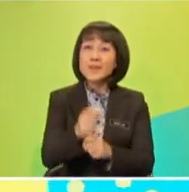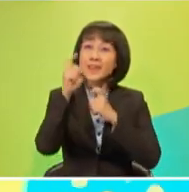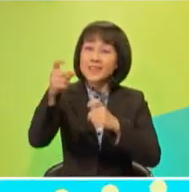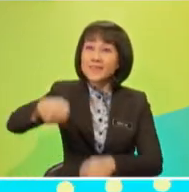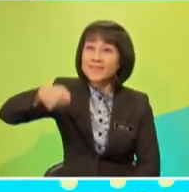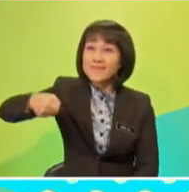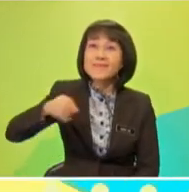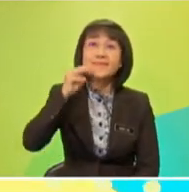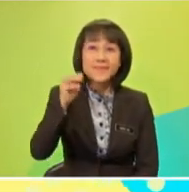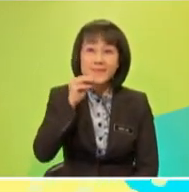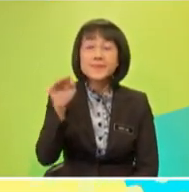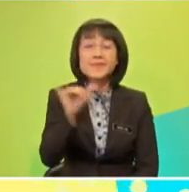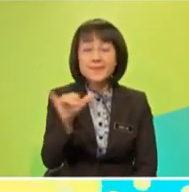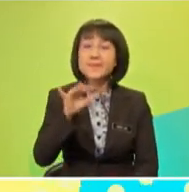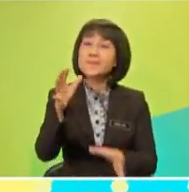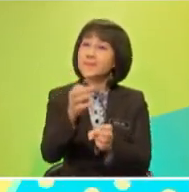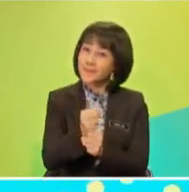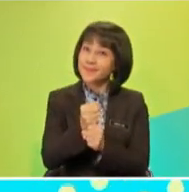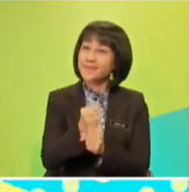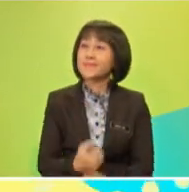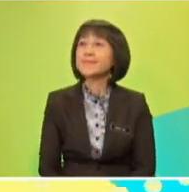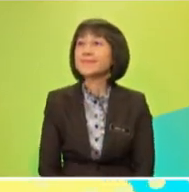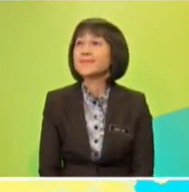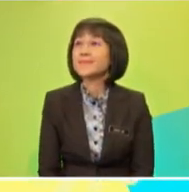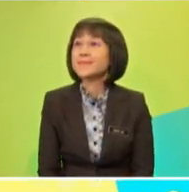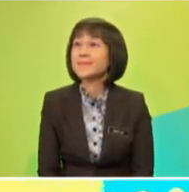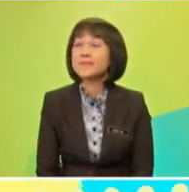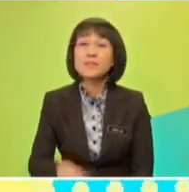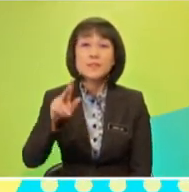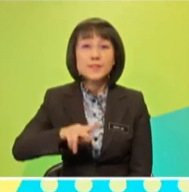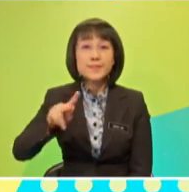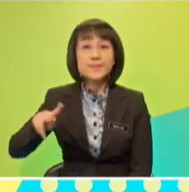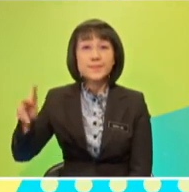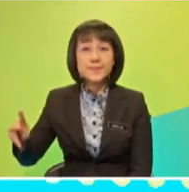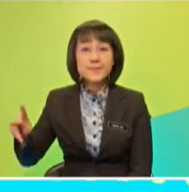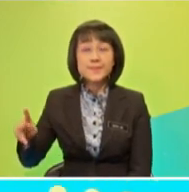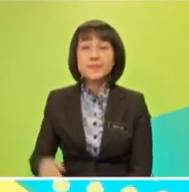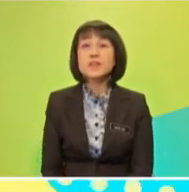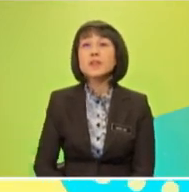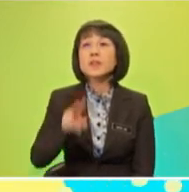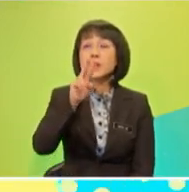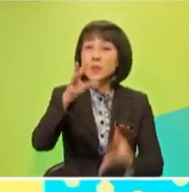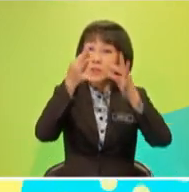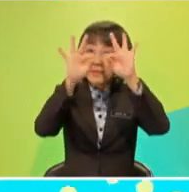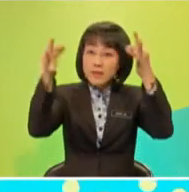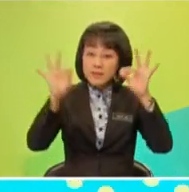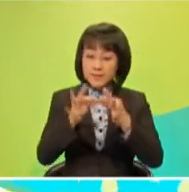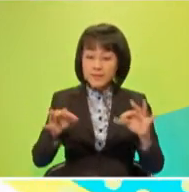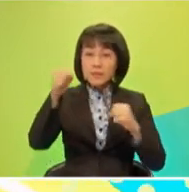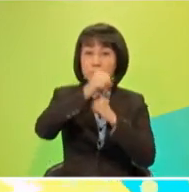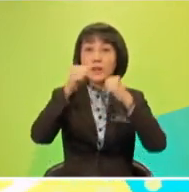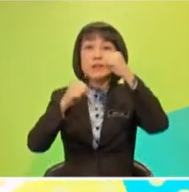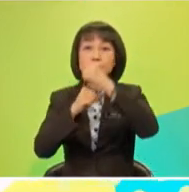give back as well as Megan. Yes, excellent. So, pupils out there, there are two sentence structure that we learned today. First